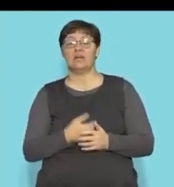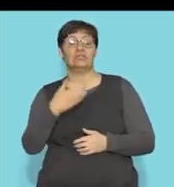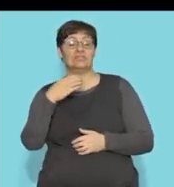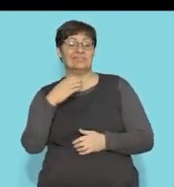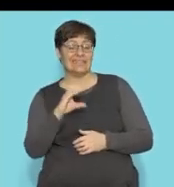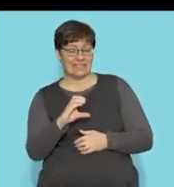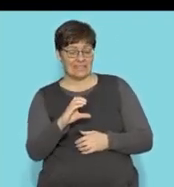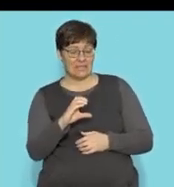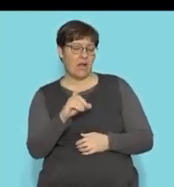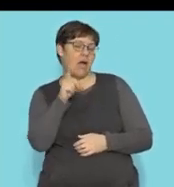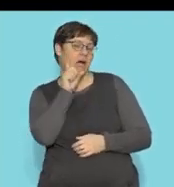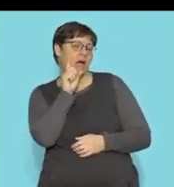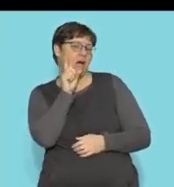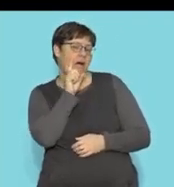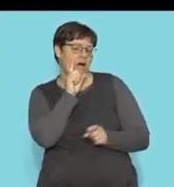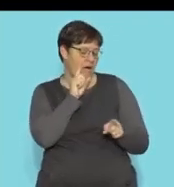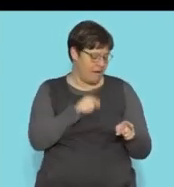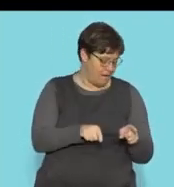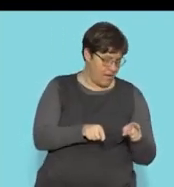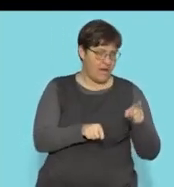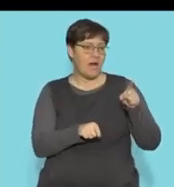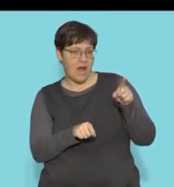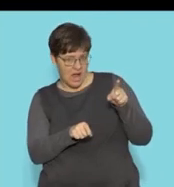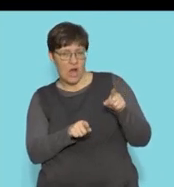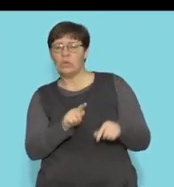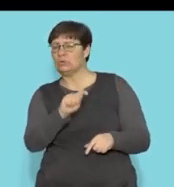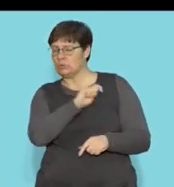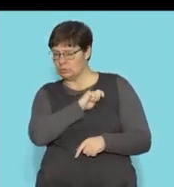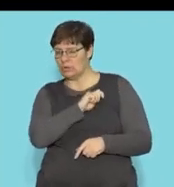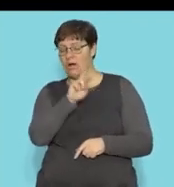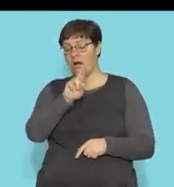question. We then check, so